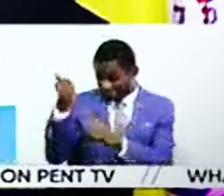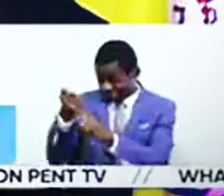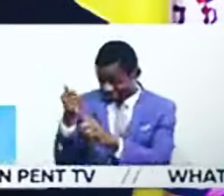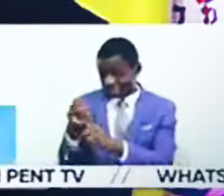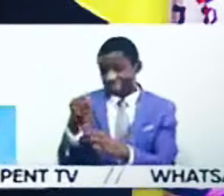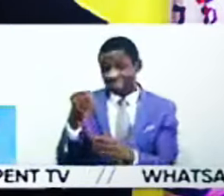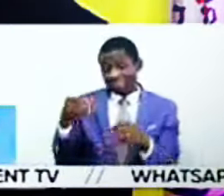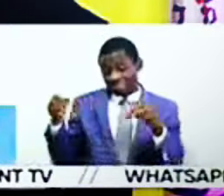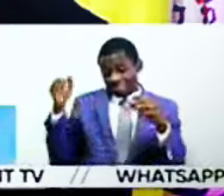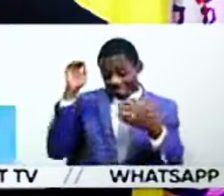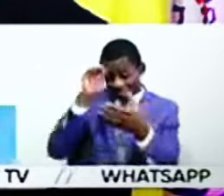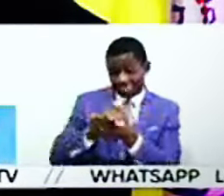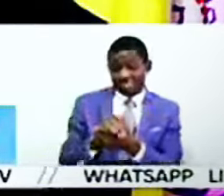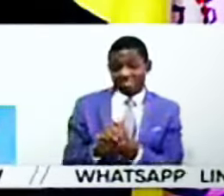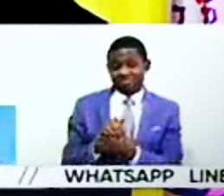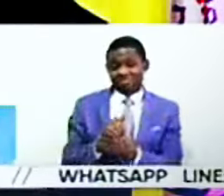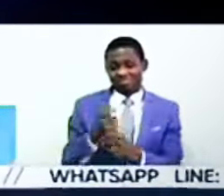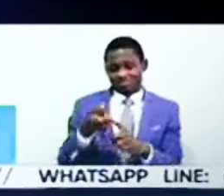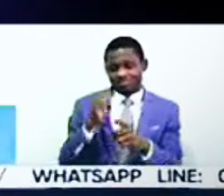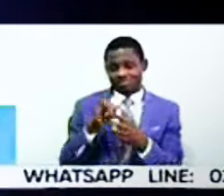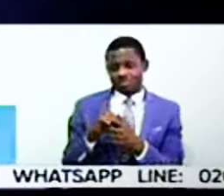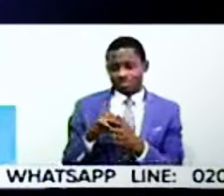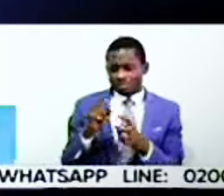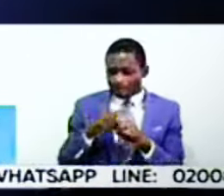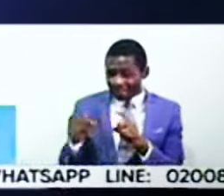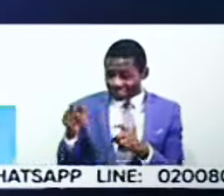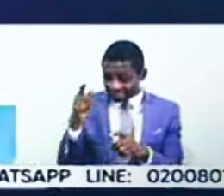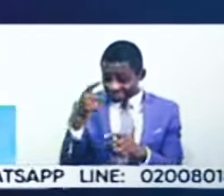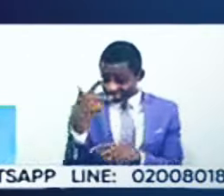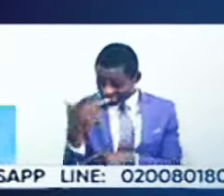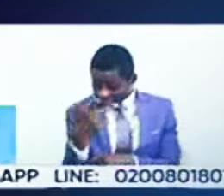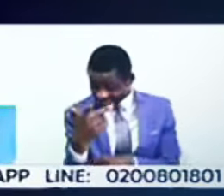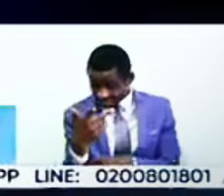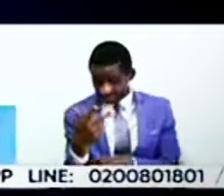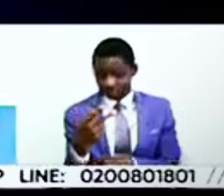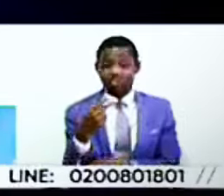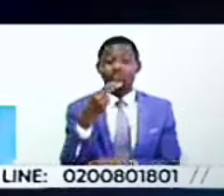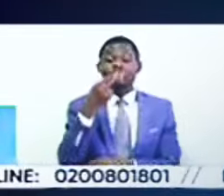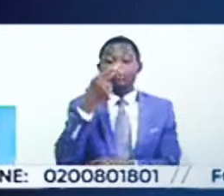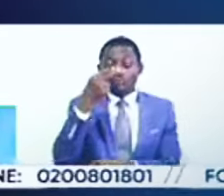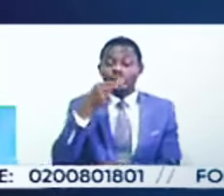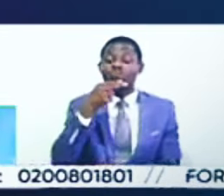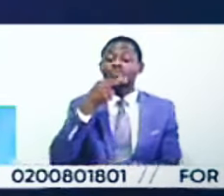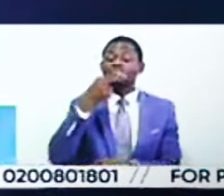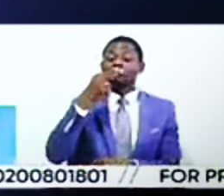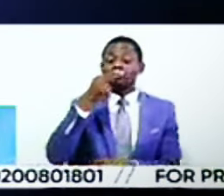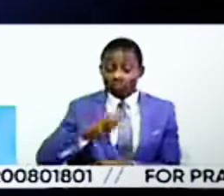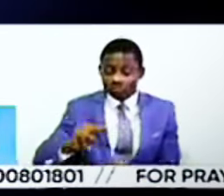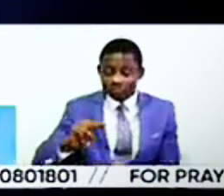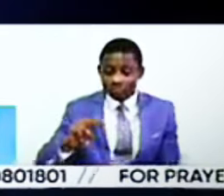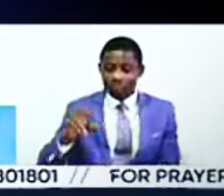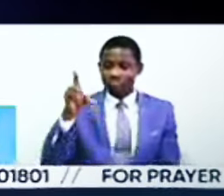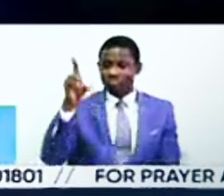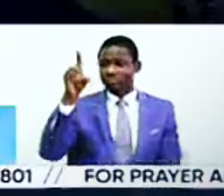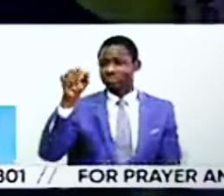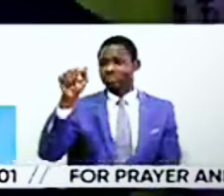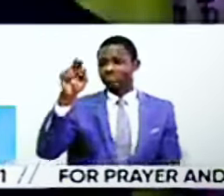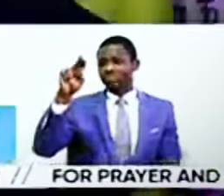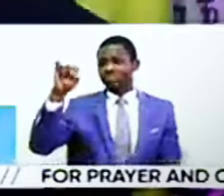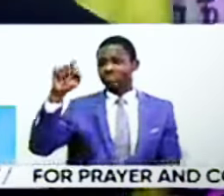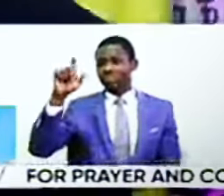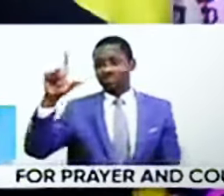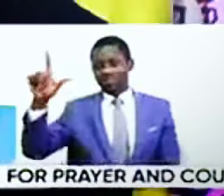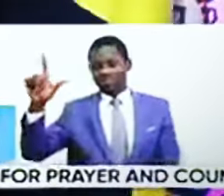stream. Na mumi yewe sani pa mi insane. Noah. Daniel. Job. Hiob. The Bible says they are